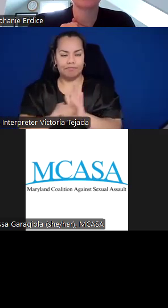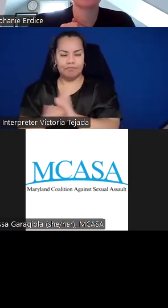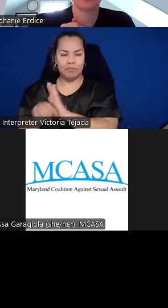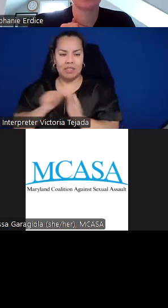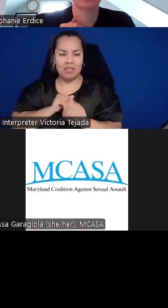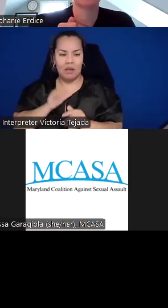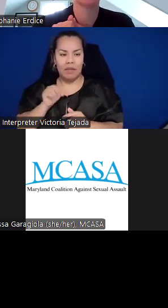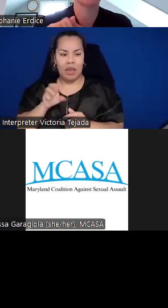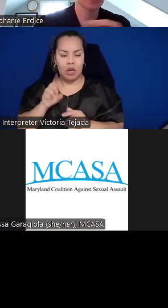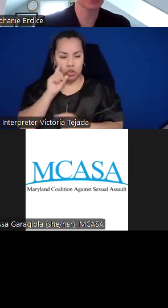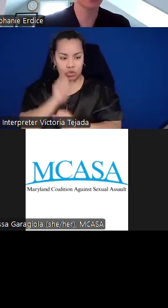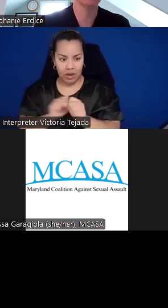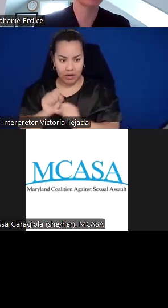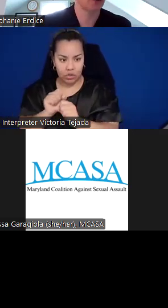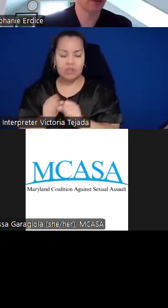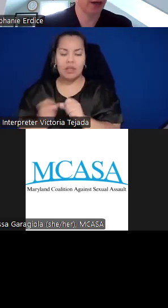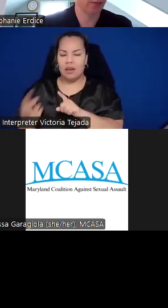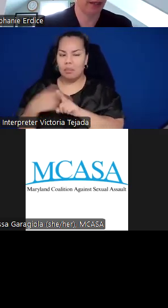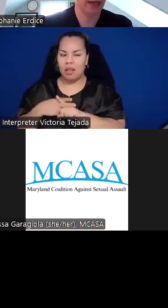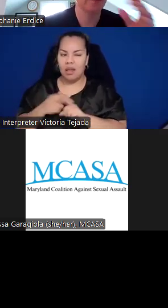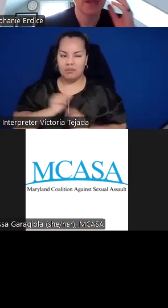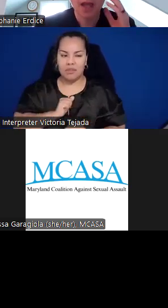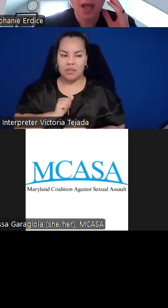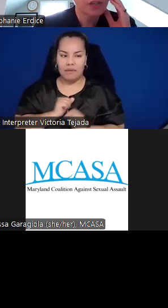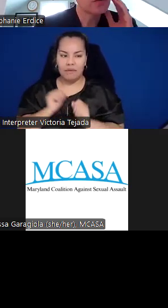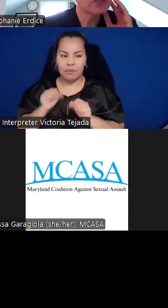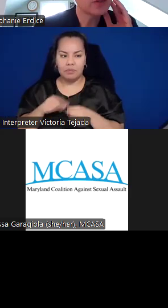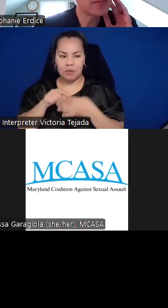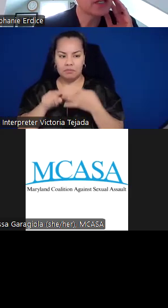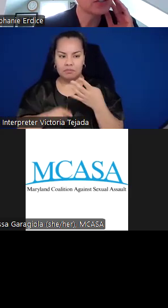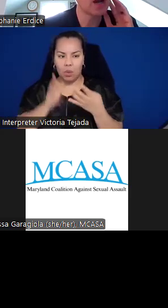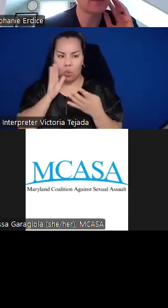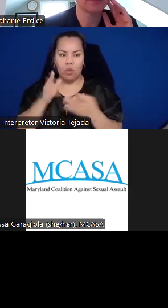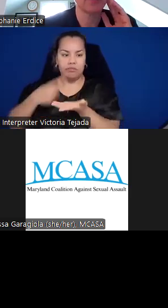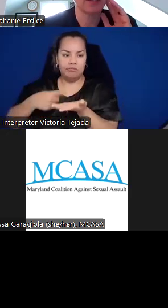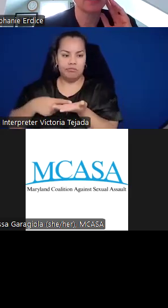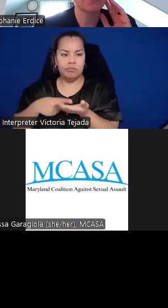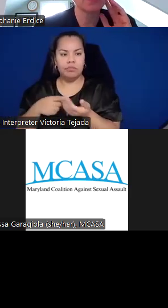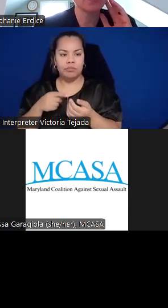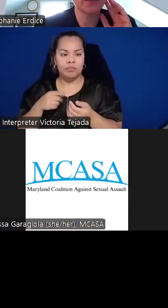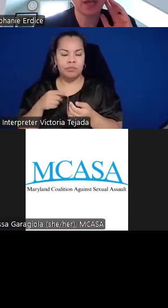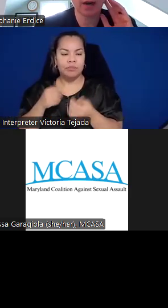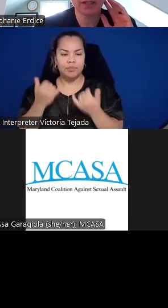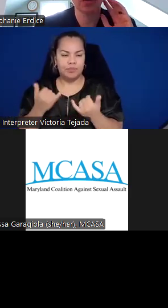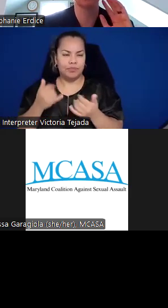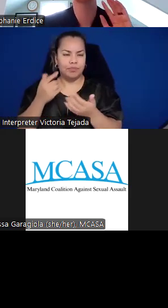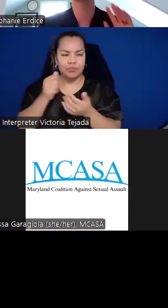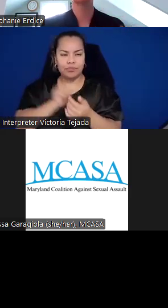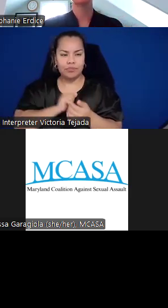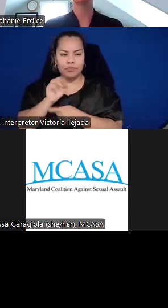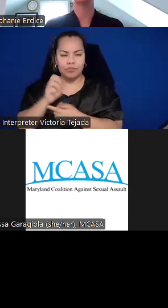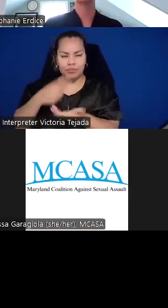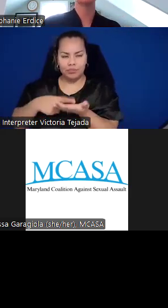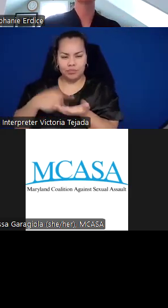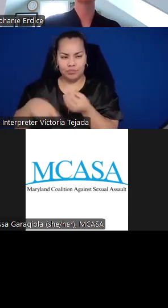apply self-care strategies to your personal self-care plan. So let's jump in and talk about self-care, because I think self-care is a